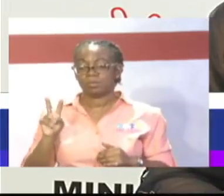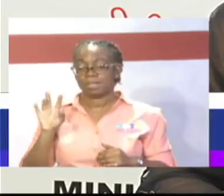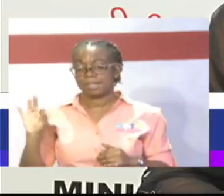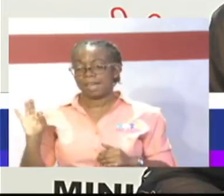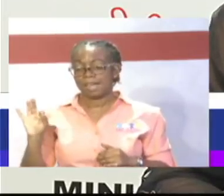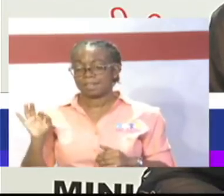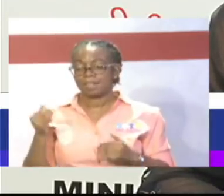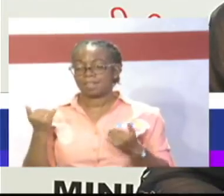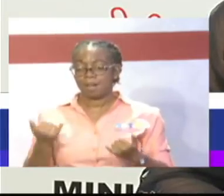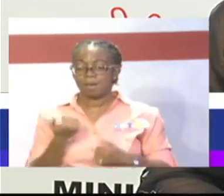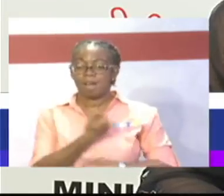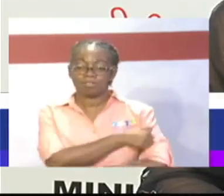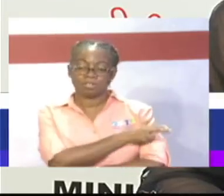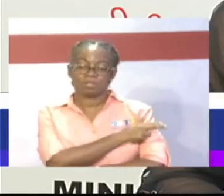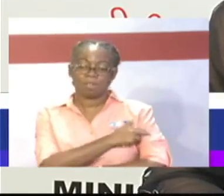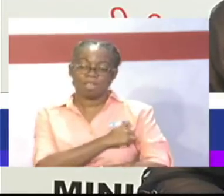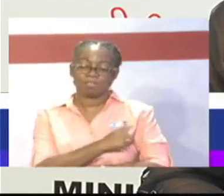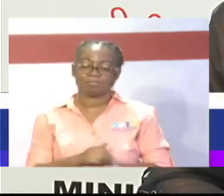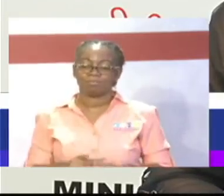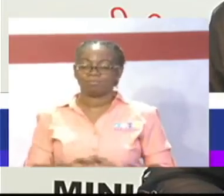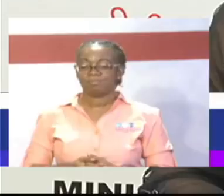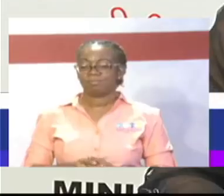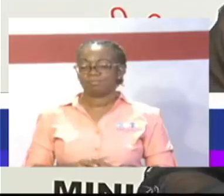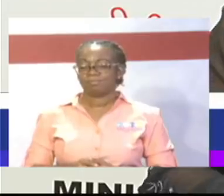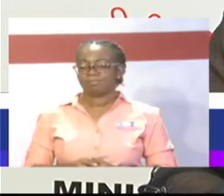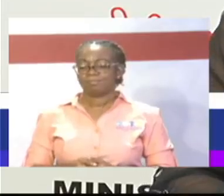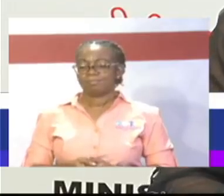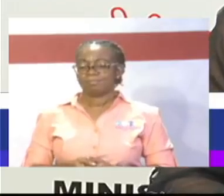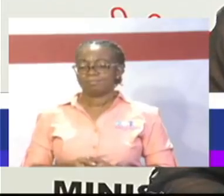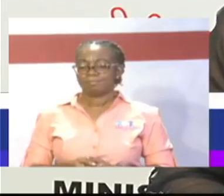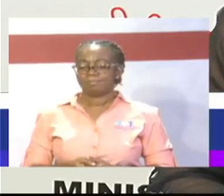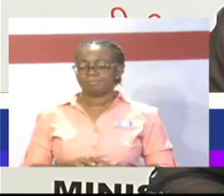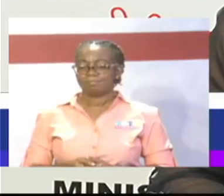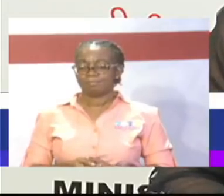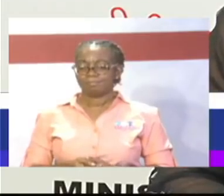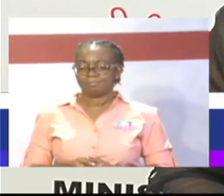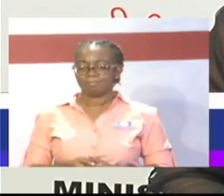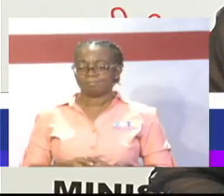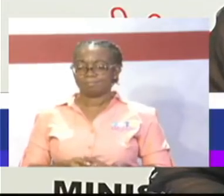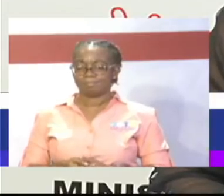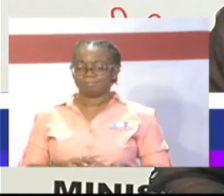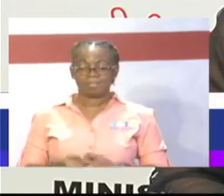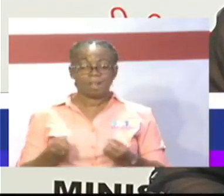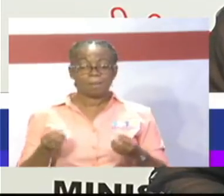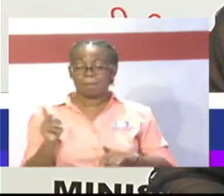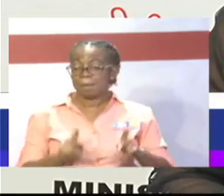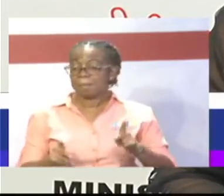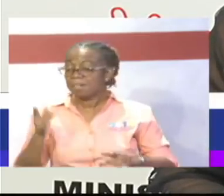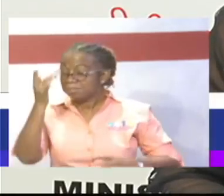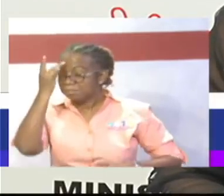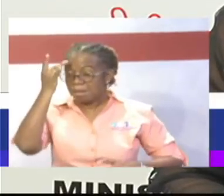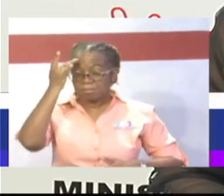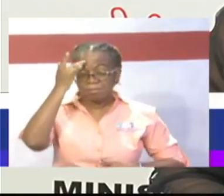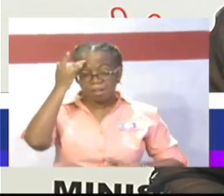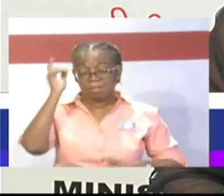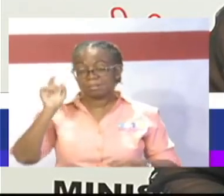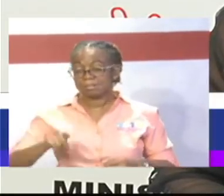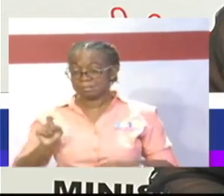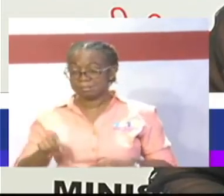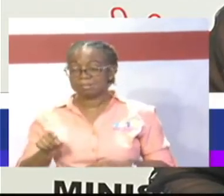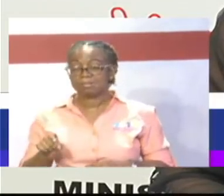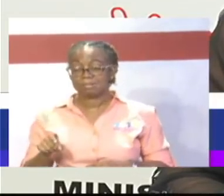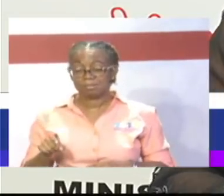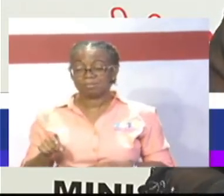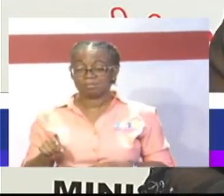329 are in hospitals. The ratio of severely and critically ill patients requiring hospital care to those